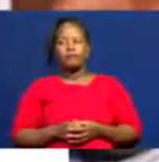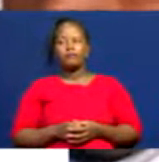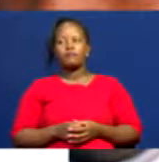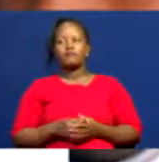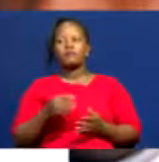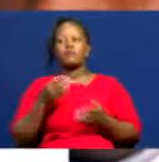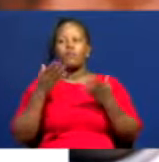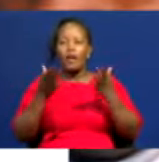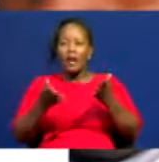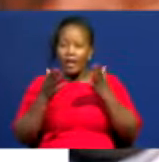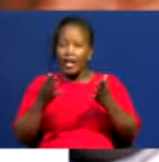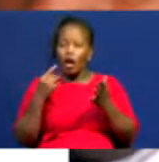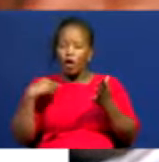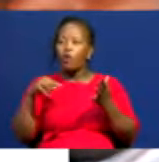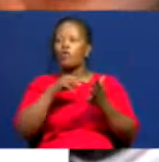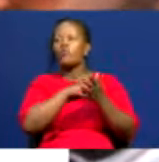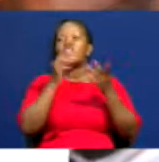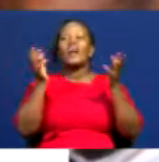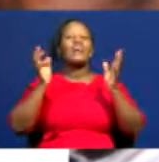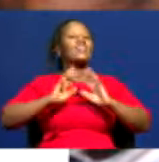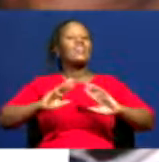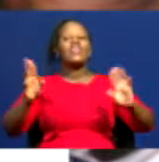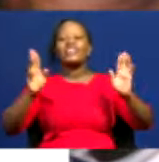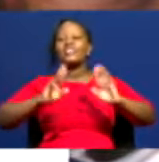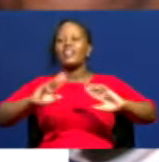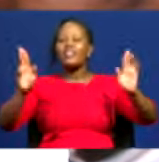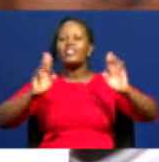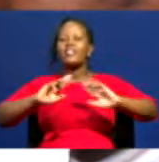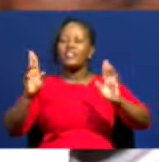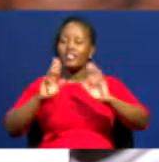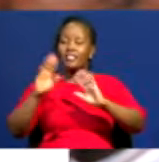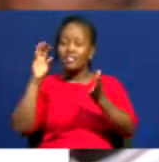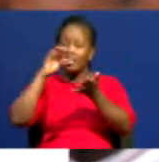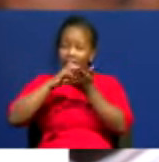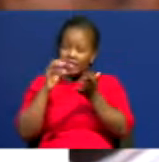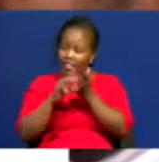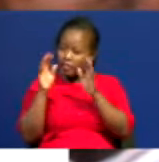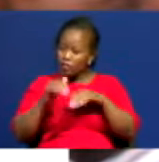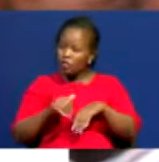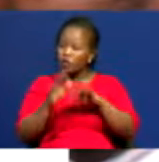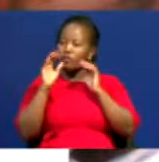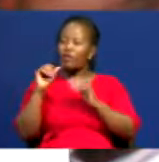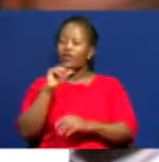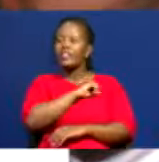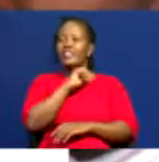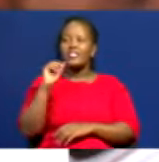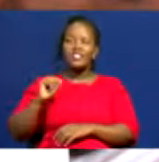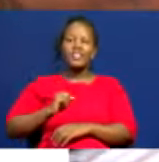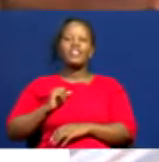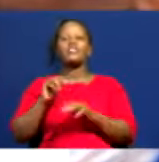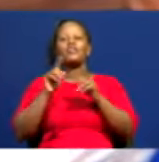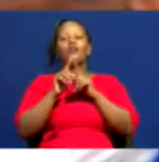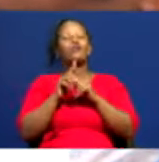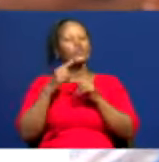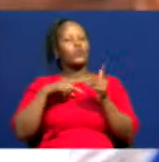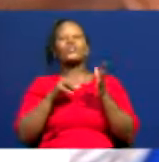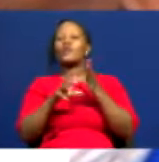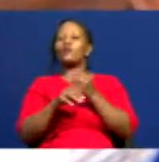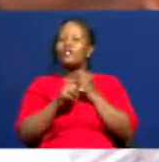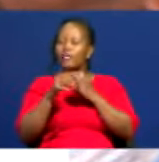Sisi sasa ni kwenda kujitayarisha tuandamane na kesi yetu pale seneti. We go argue out our case. We are confident of